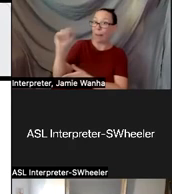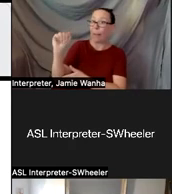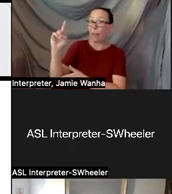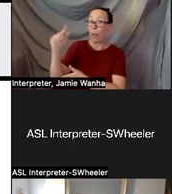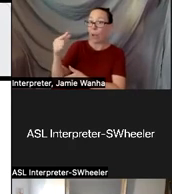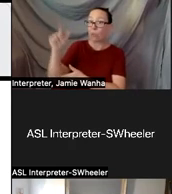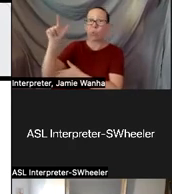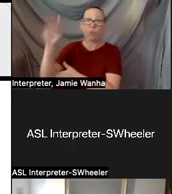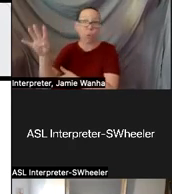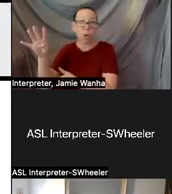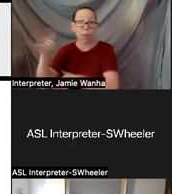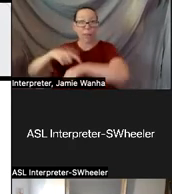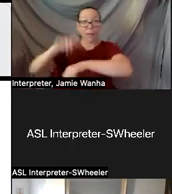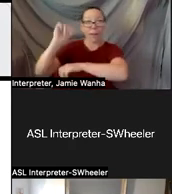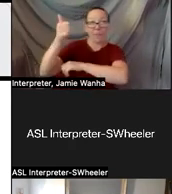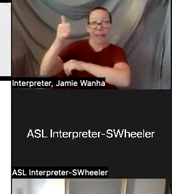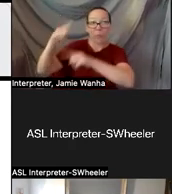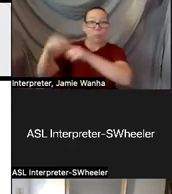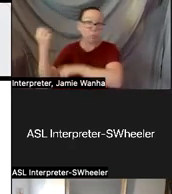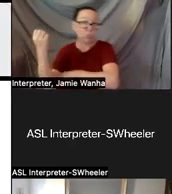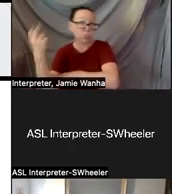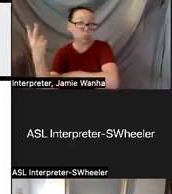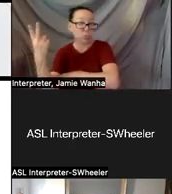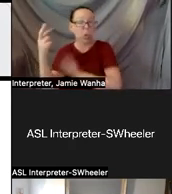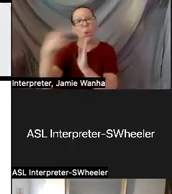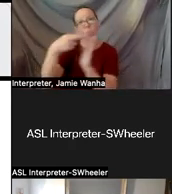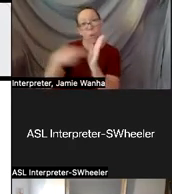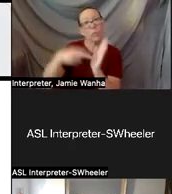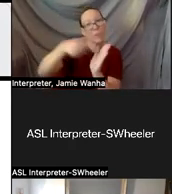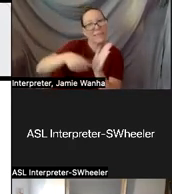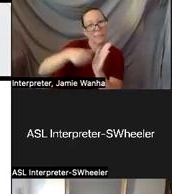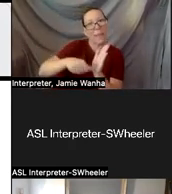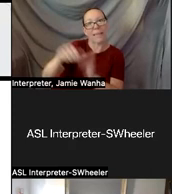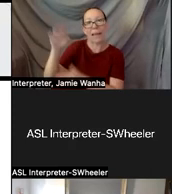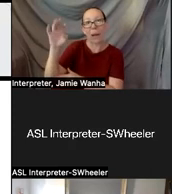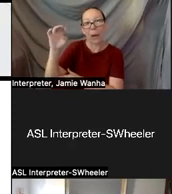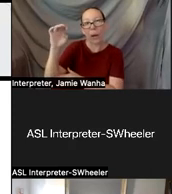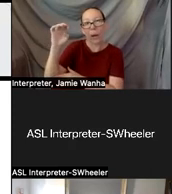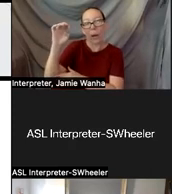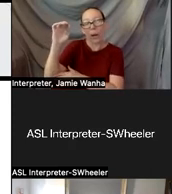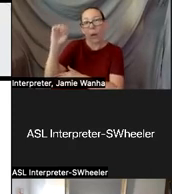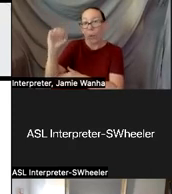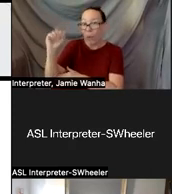can find out information about that, the registration page and all at earthquakecountry.org/calendar.